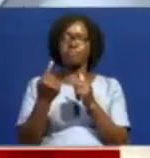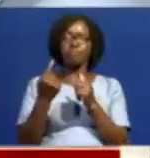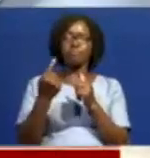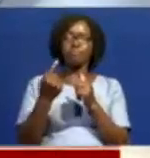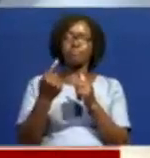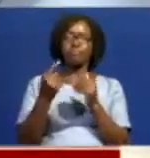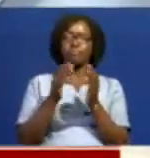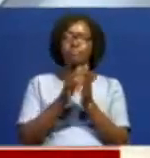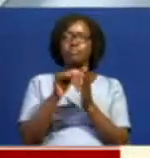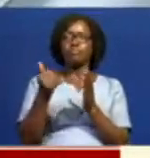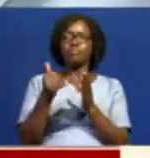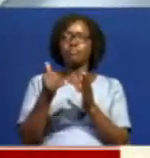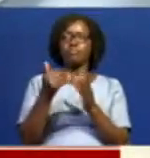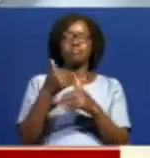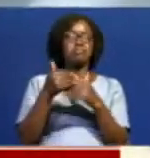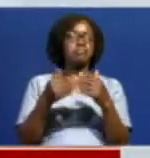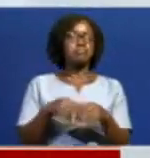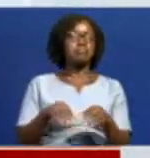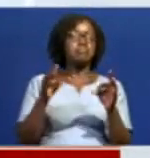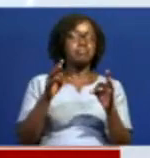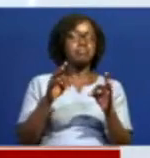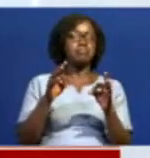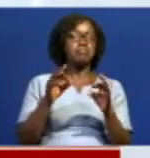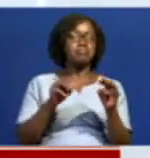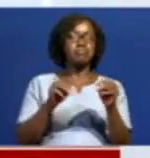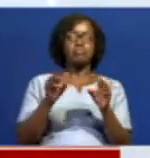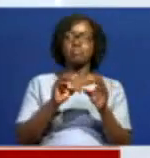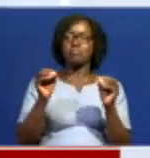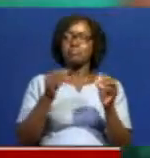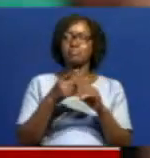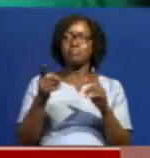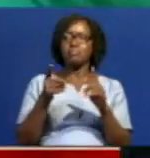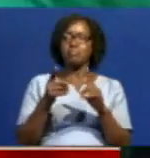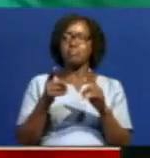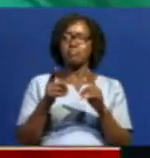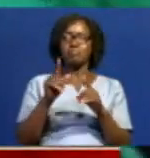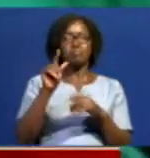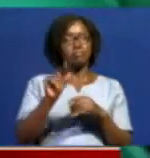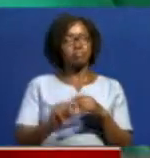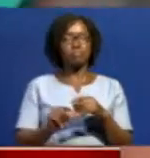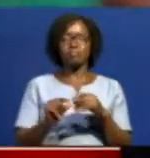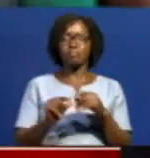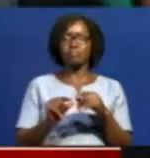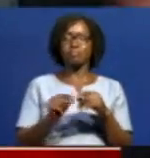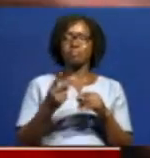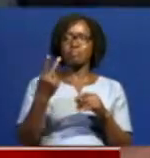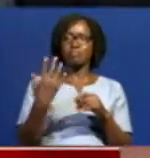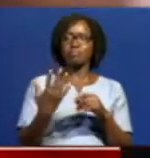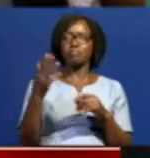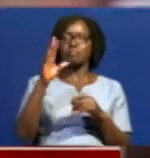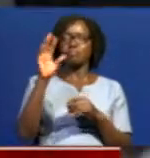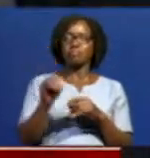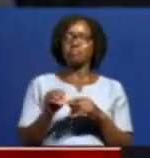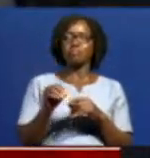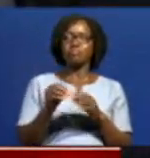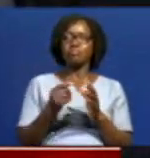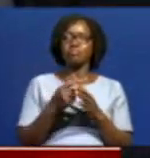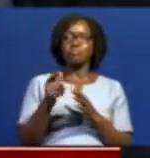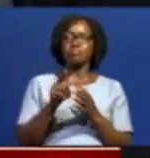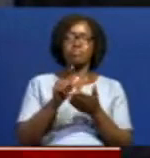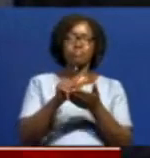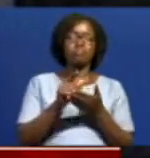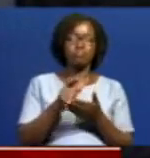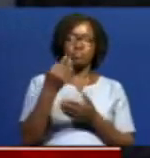other unstructured funding methods. But the absorption rate of grants remains low at 25%, while that of loans